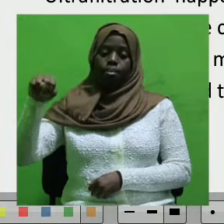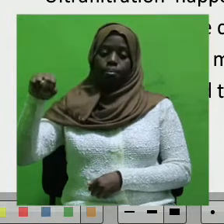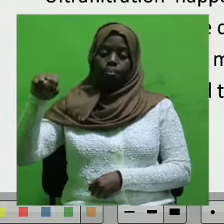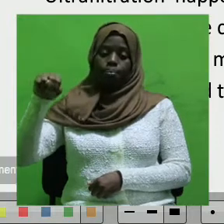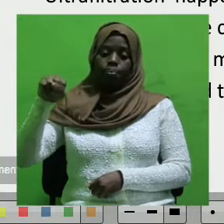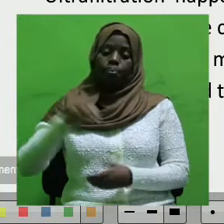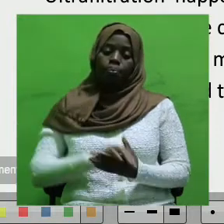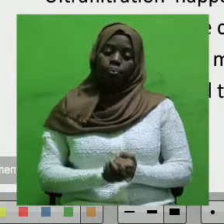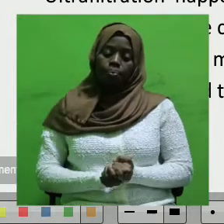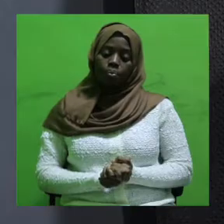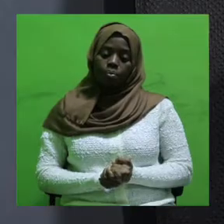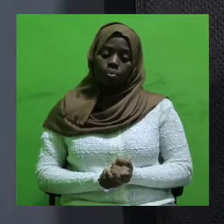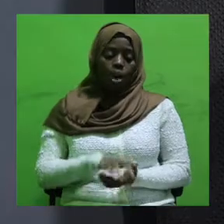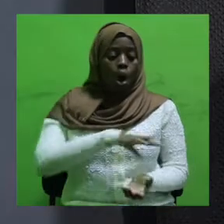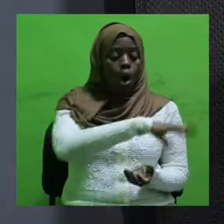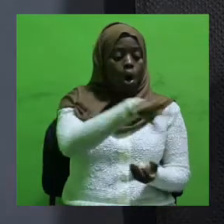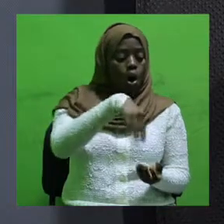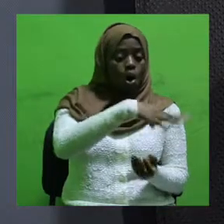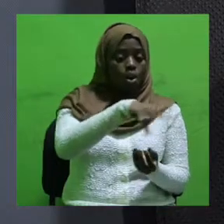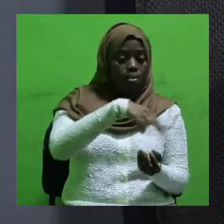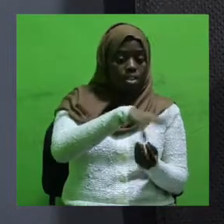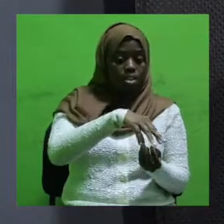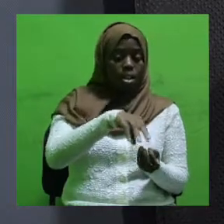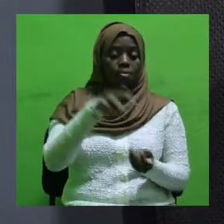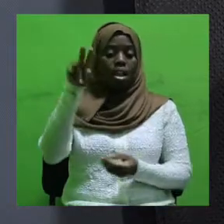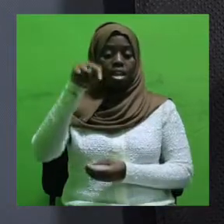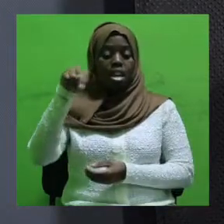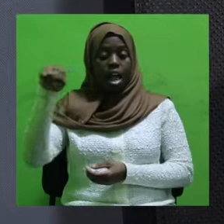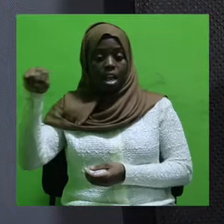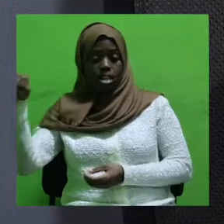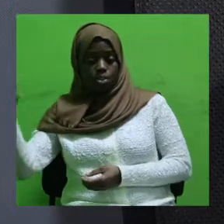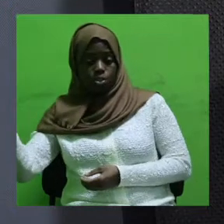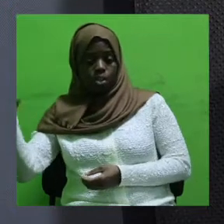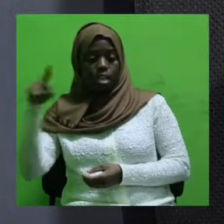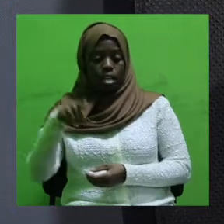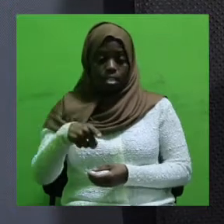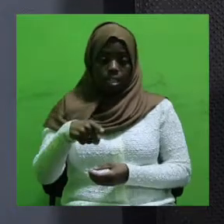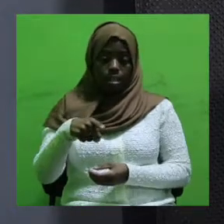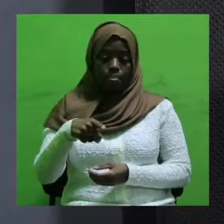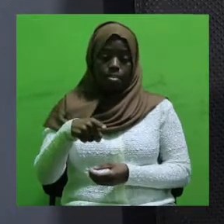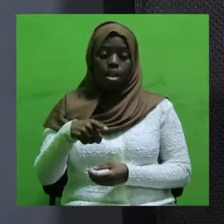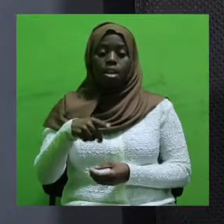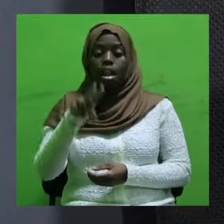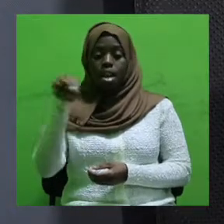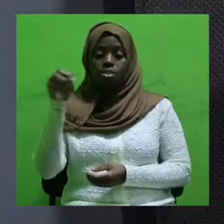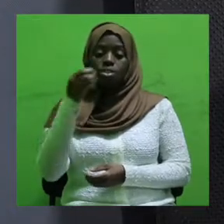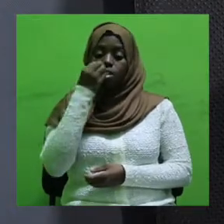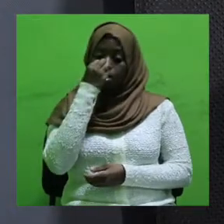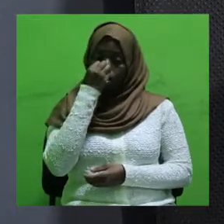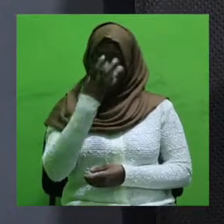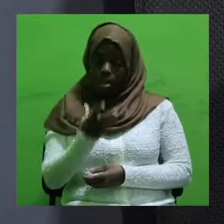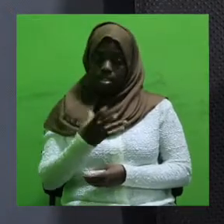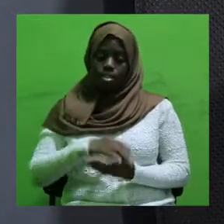be tannins, it can be caffeine, it can be nicotine. All of these have nitrogen in them. So that can